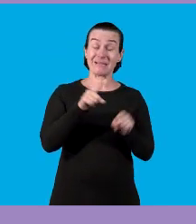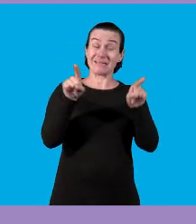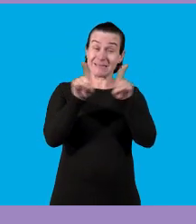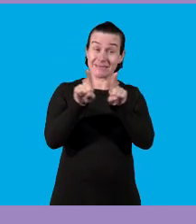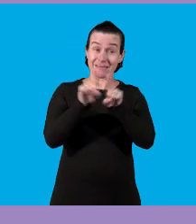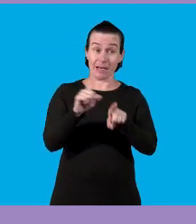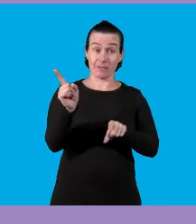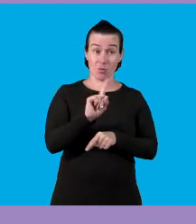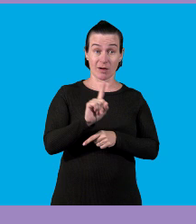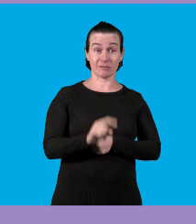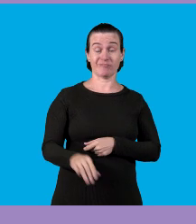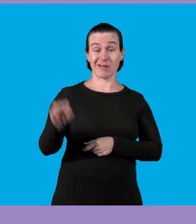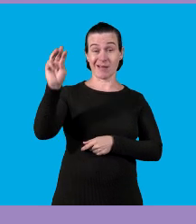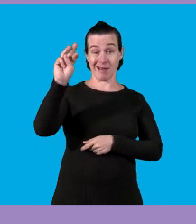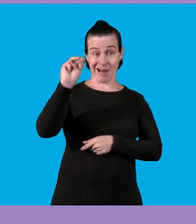ML